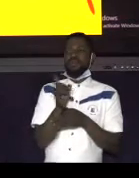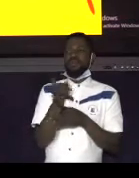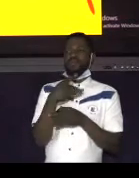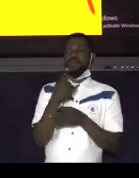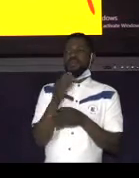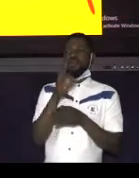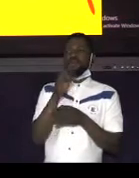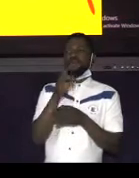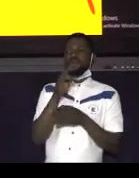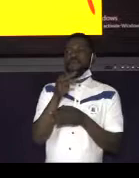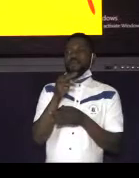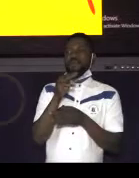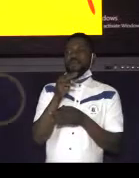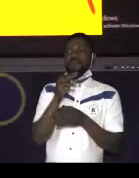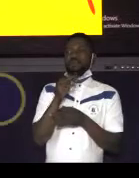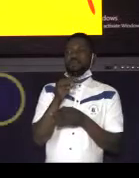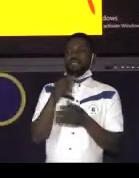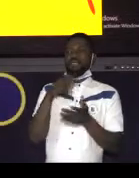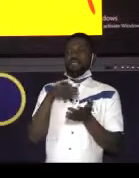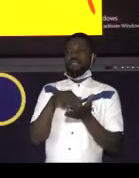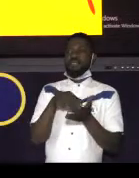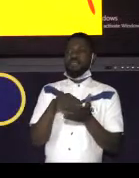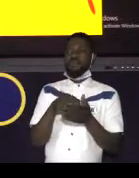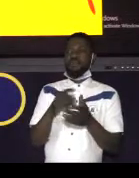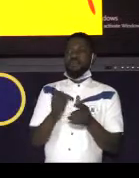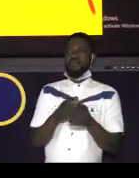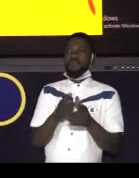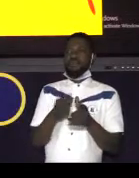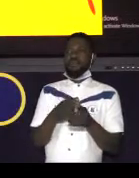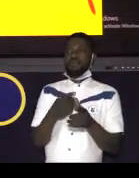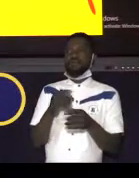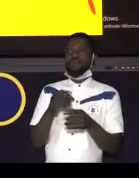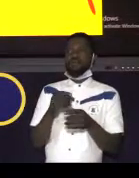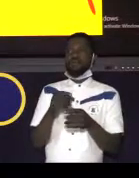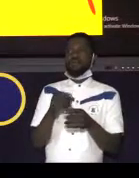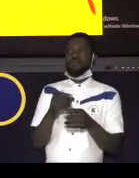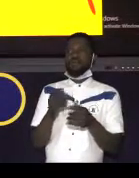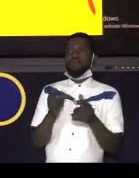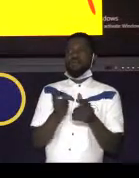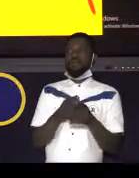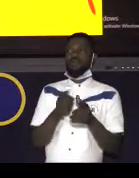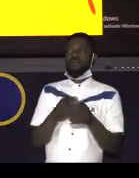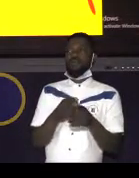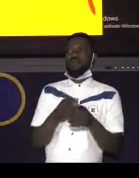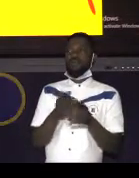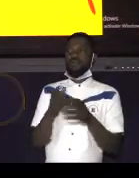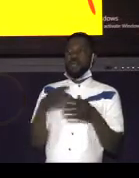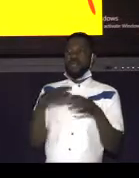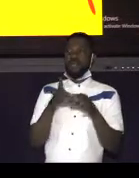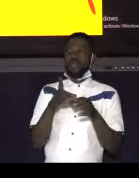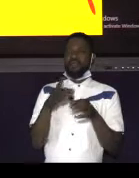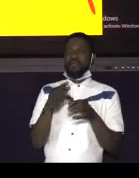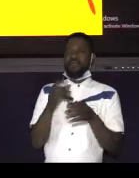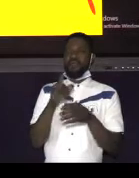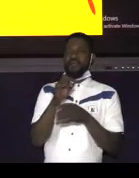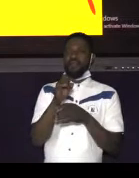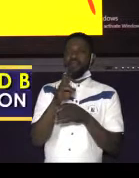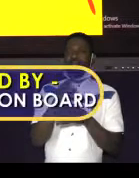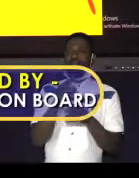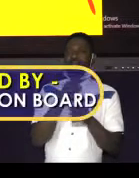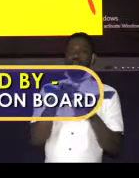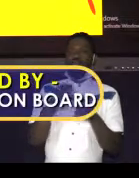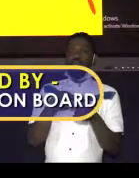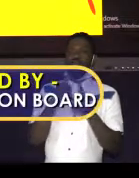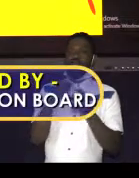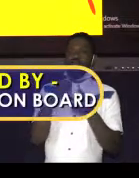fulcrum stands. That's what is very important. First order level or first class level, that's the first one. Now, when talking